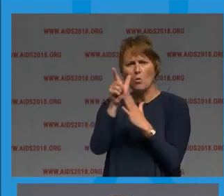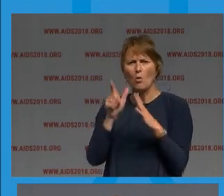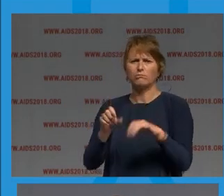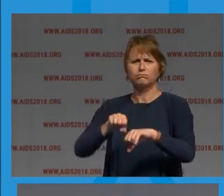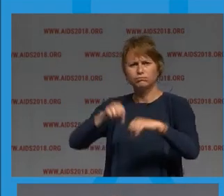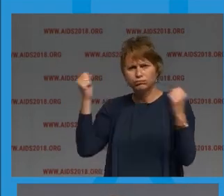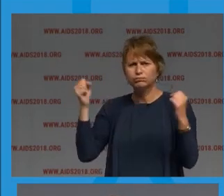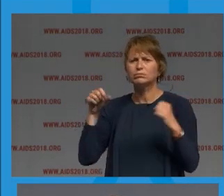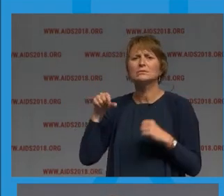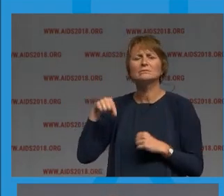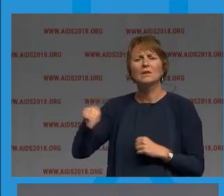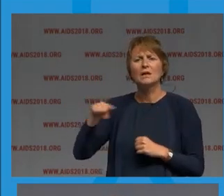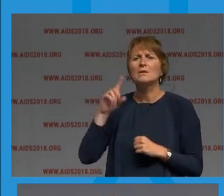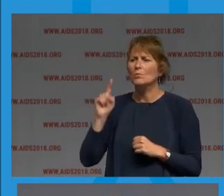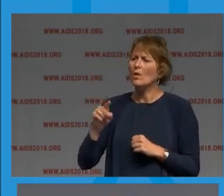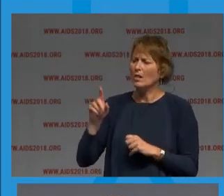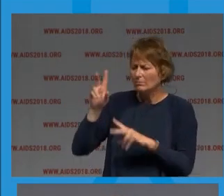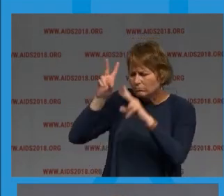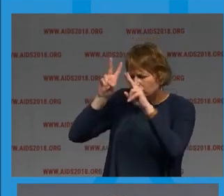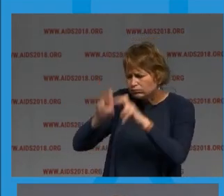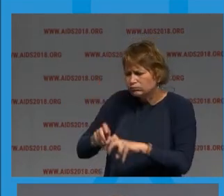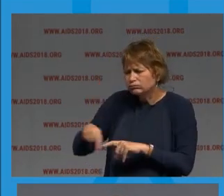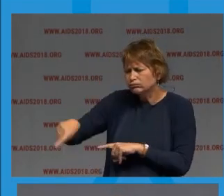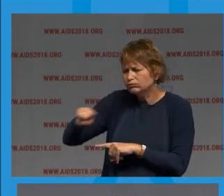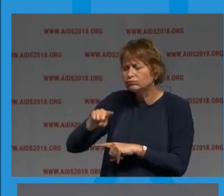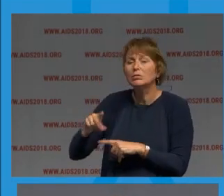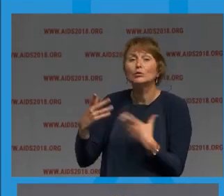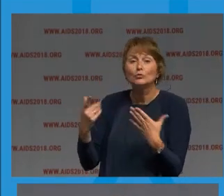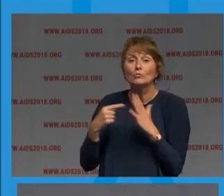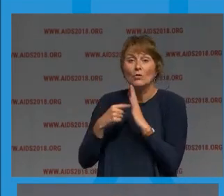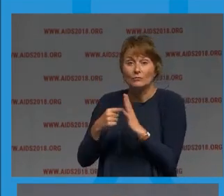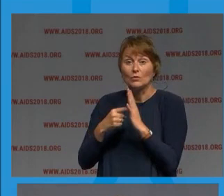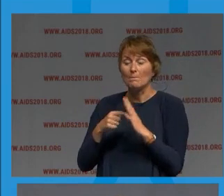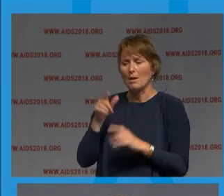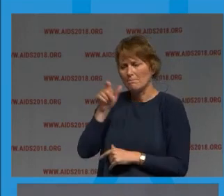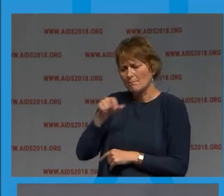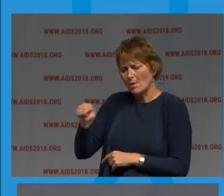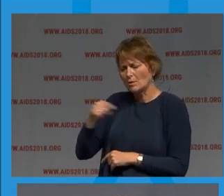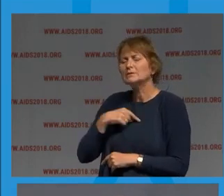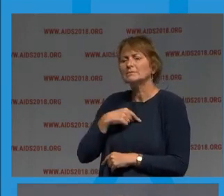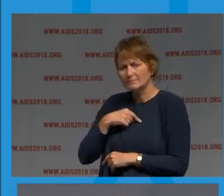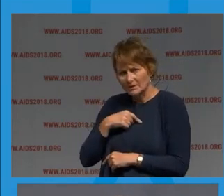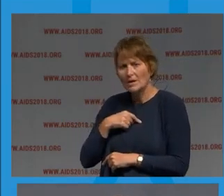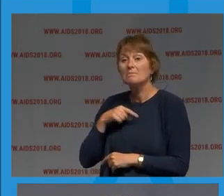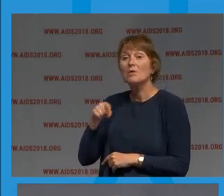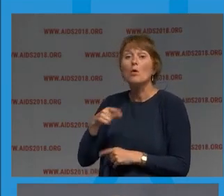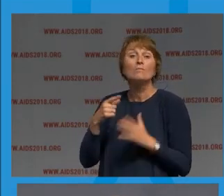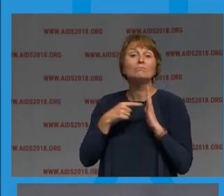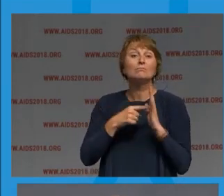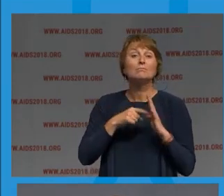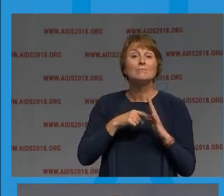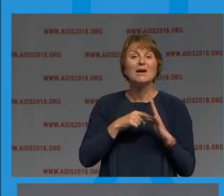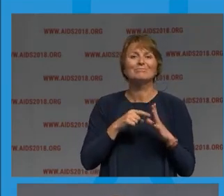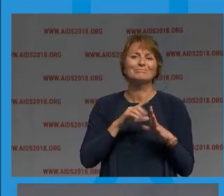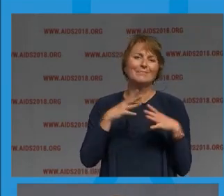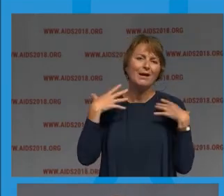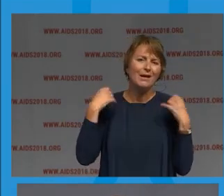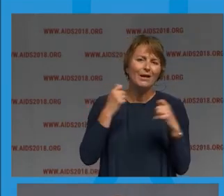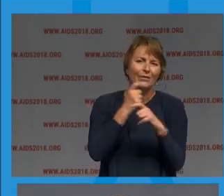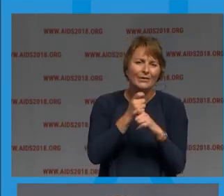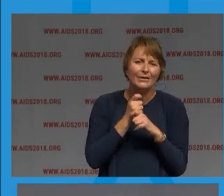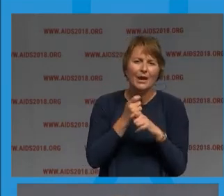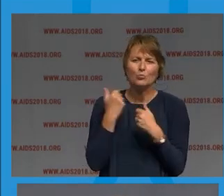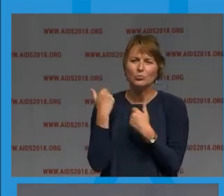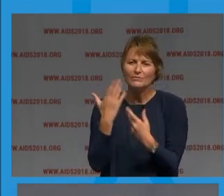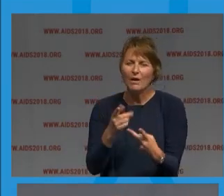are investigated, including those committed by health care providers, social workers, law